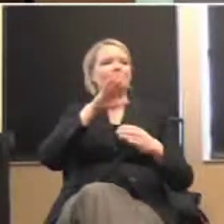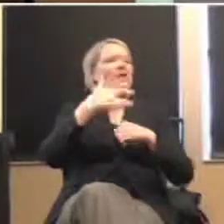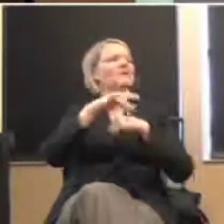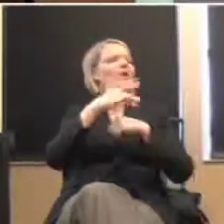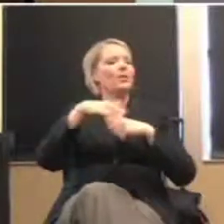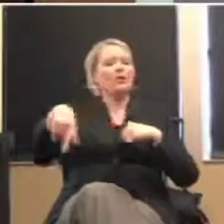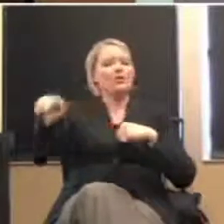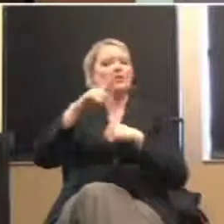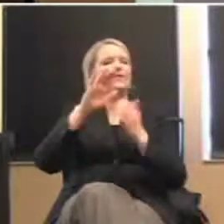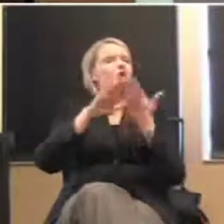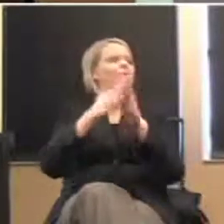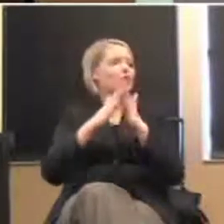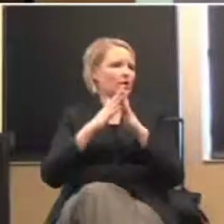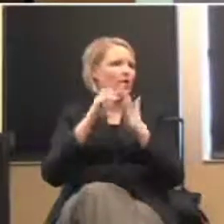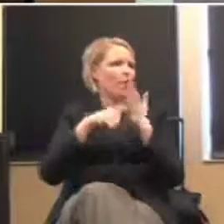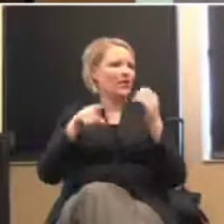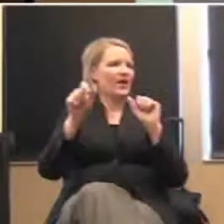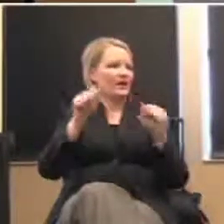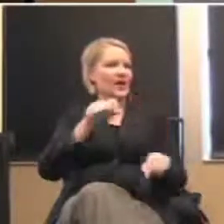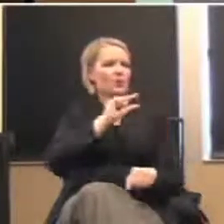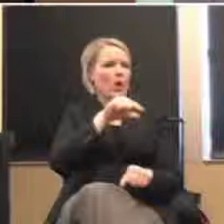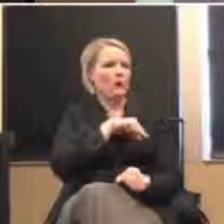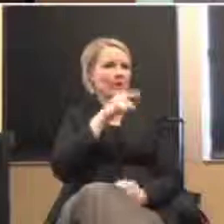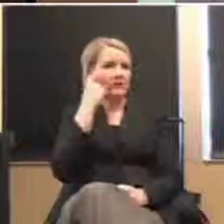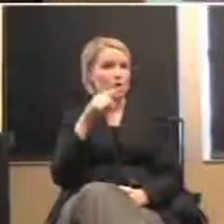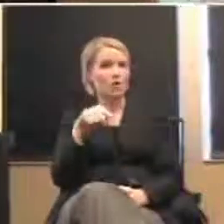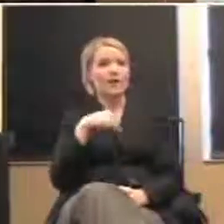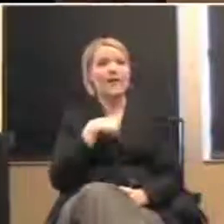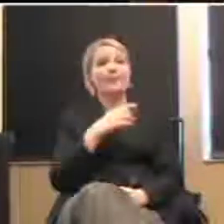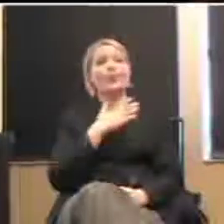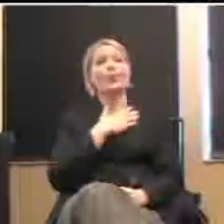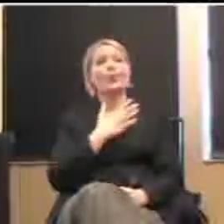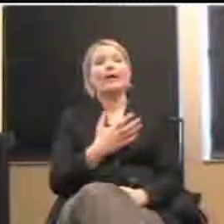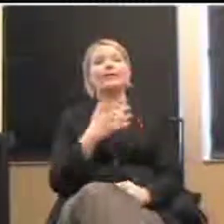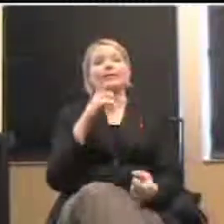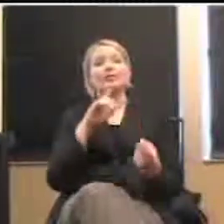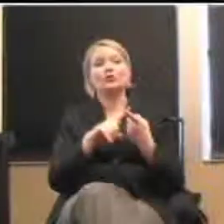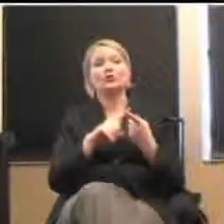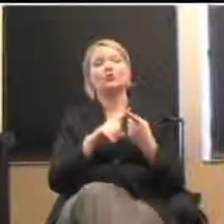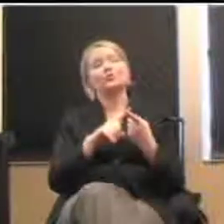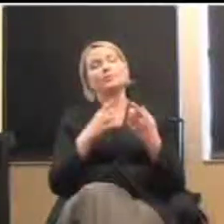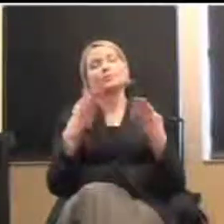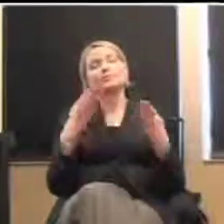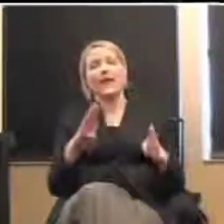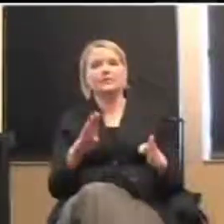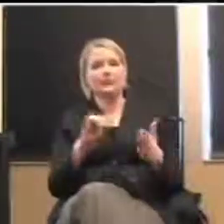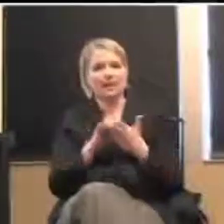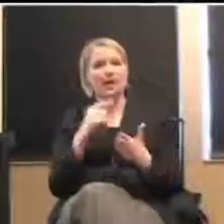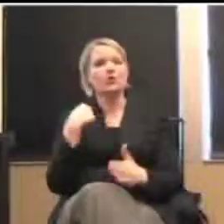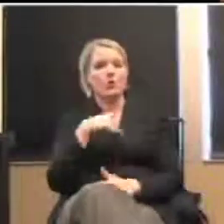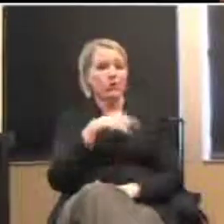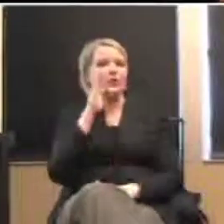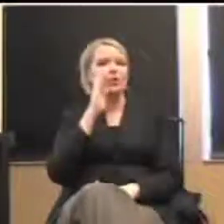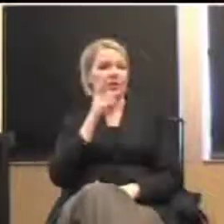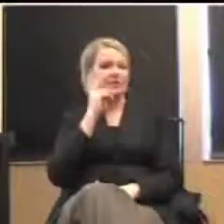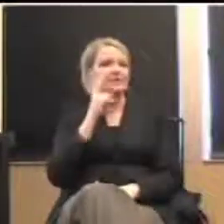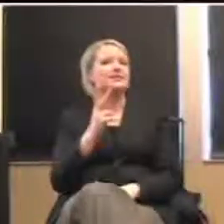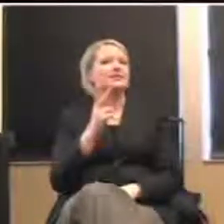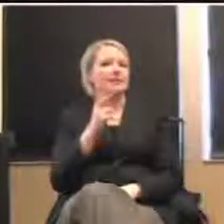child could qualify for. And I'm willing to bet that we're going to see it impact